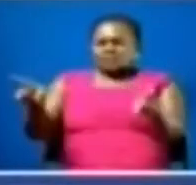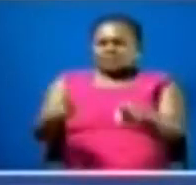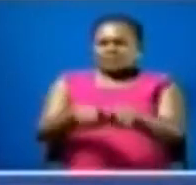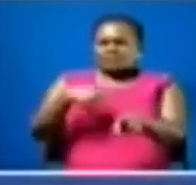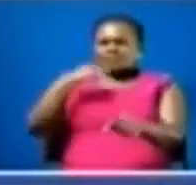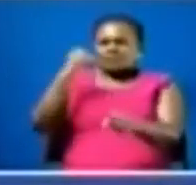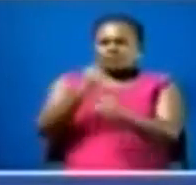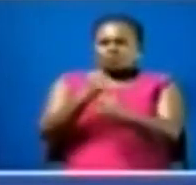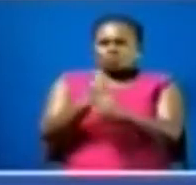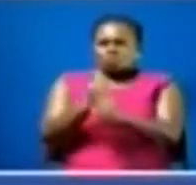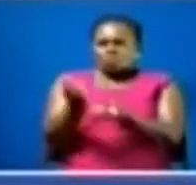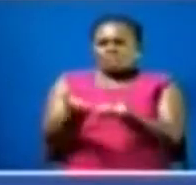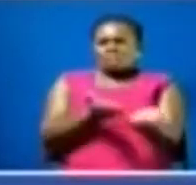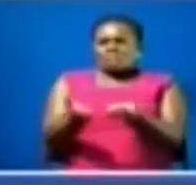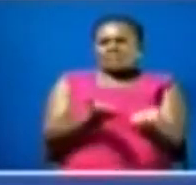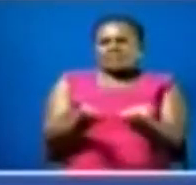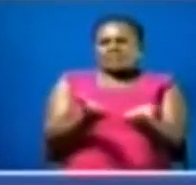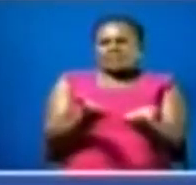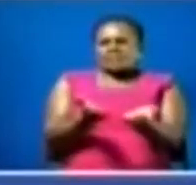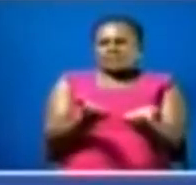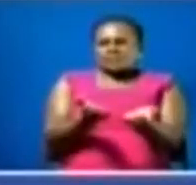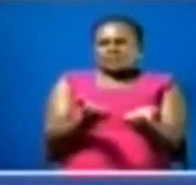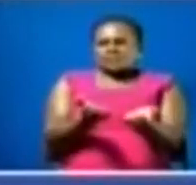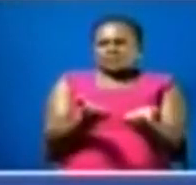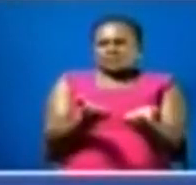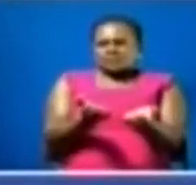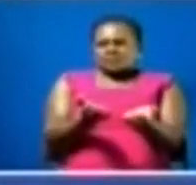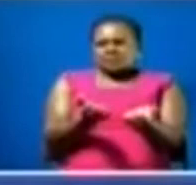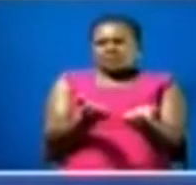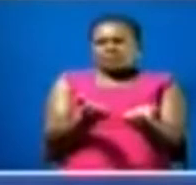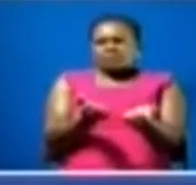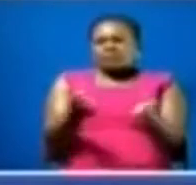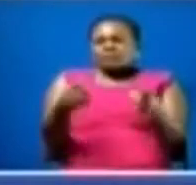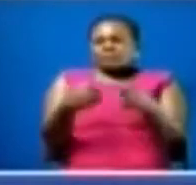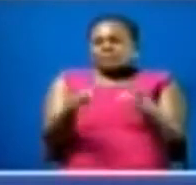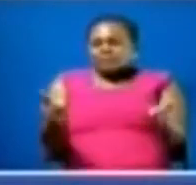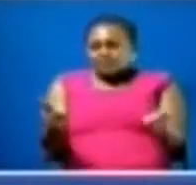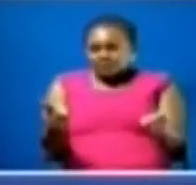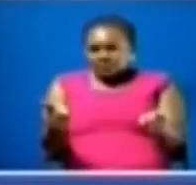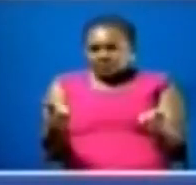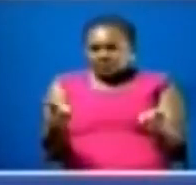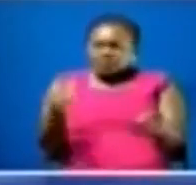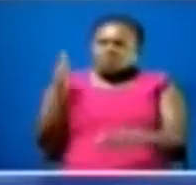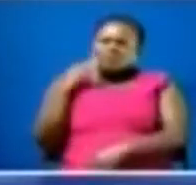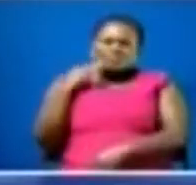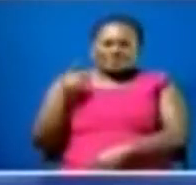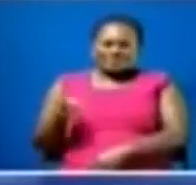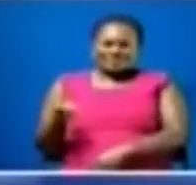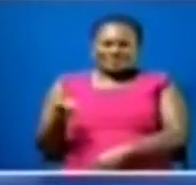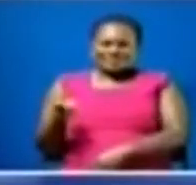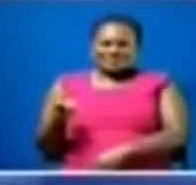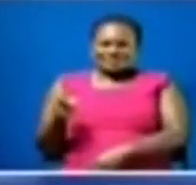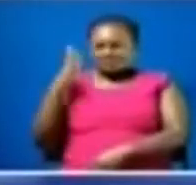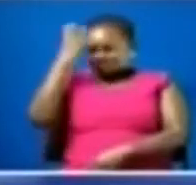I do some business, you know, to keep us going at the same time. But being a mother is something really,